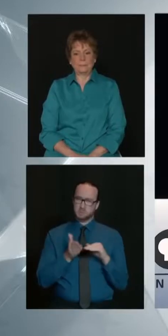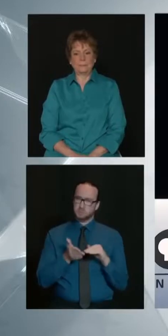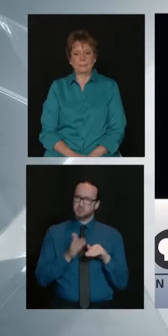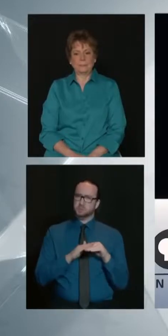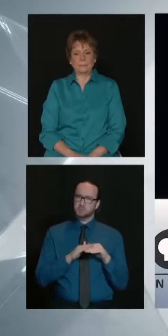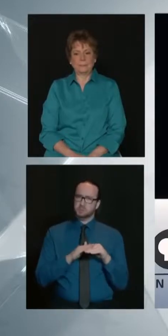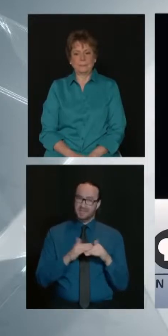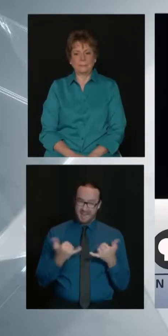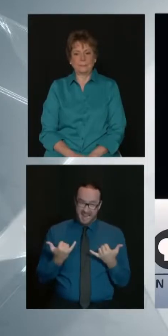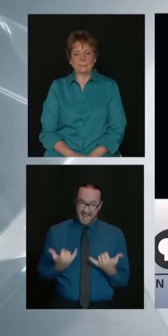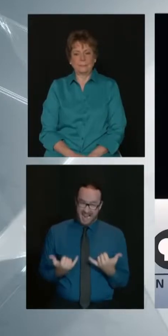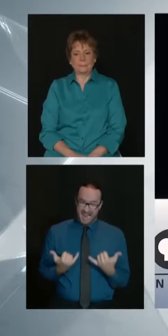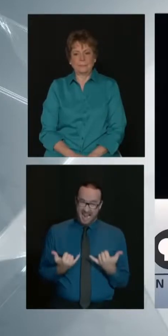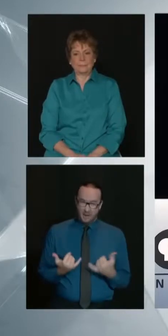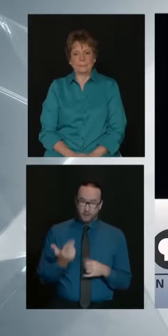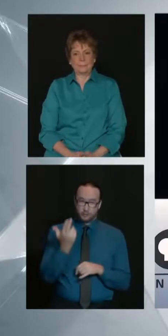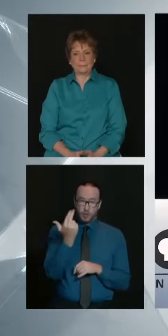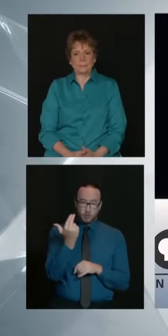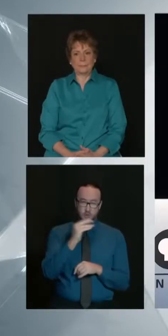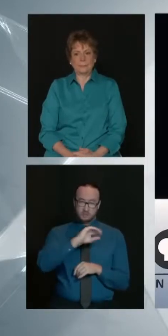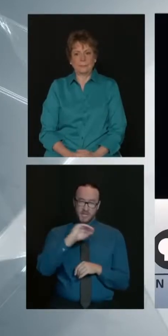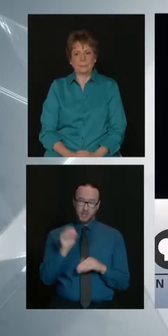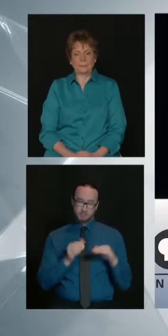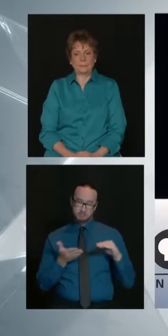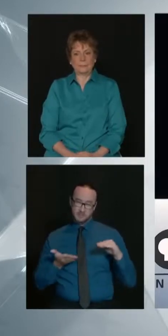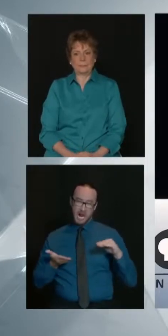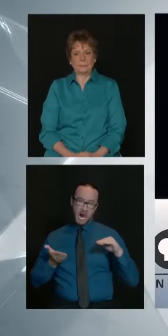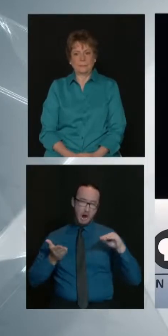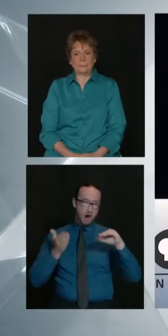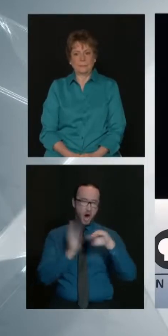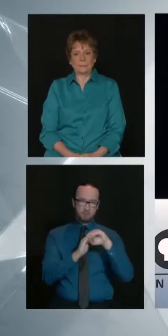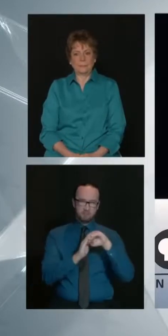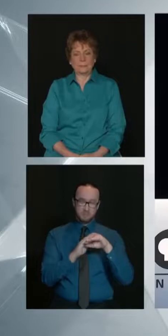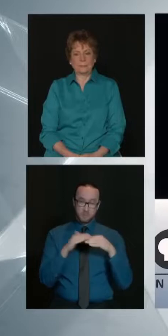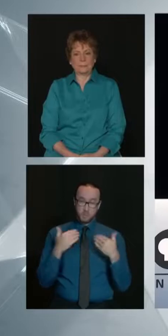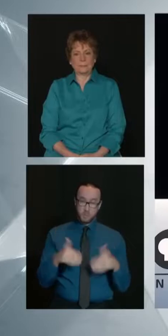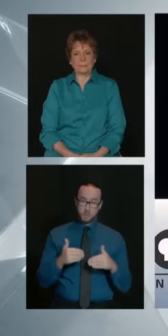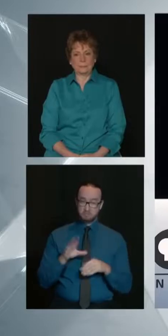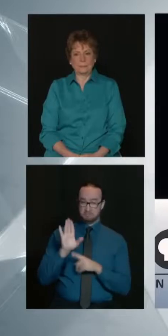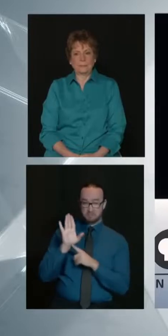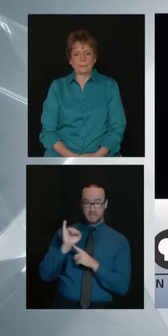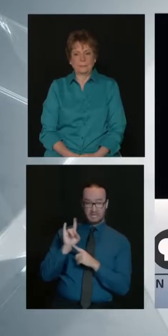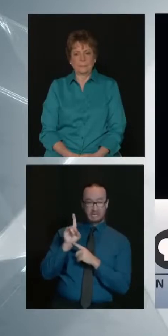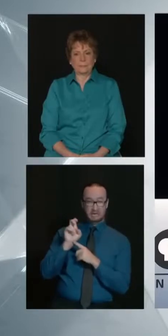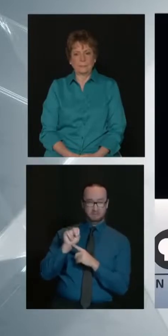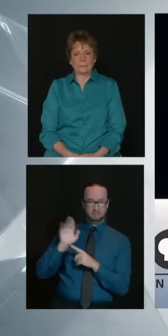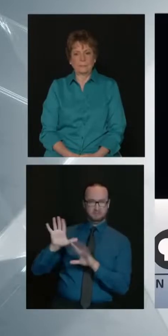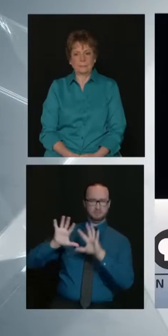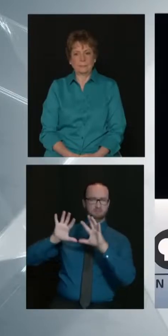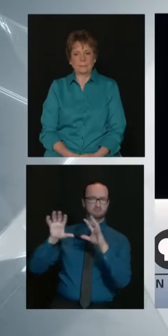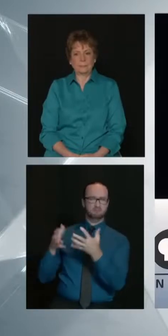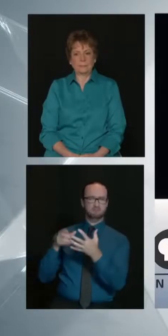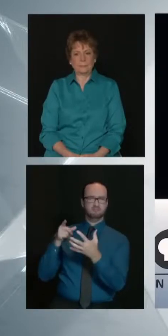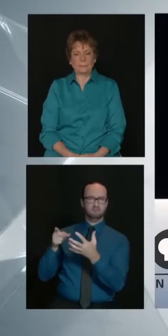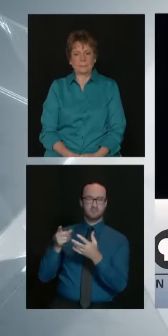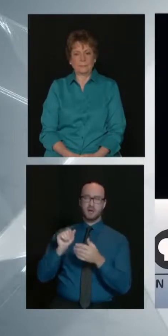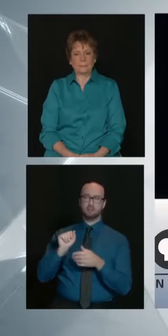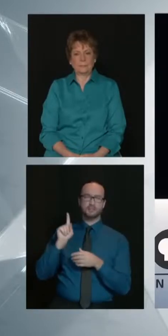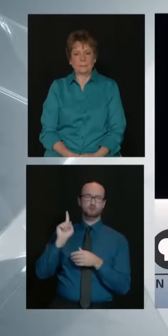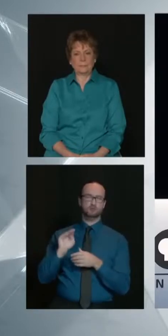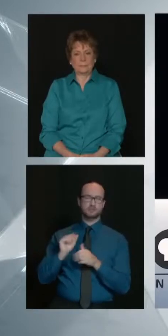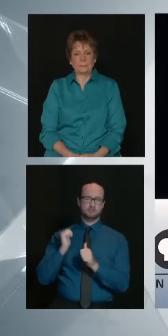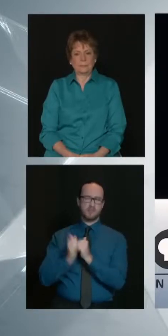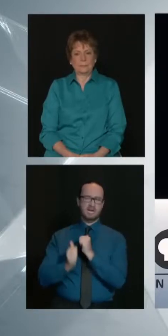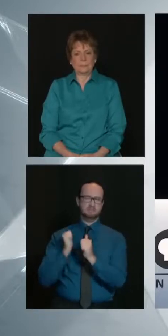policies caused this, and those are policies that Mark Kelly in Washington has supported every single time. So look, first, they declared